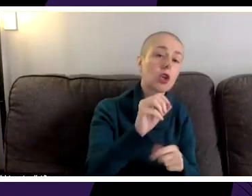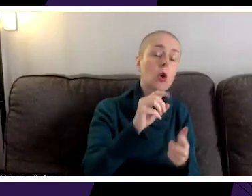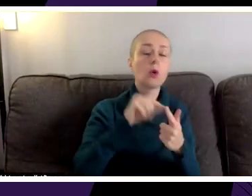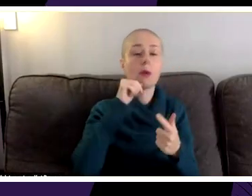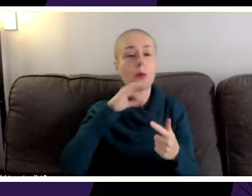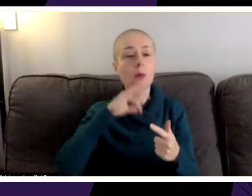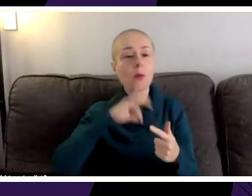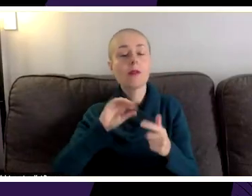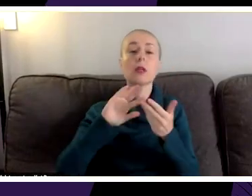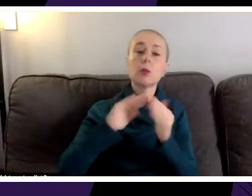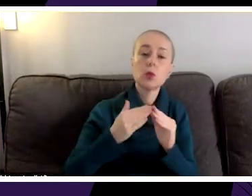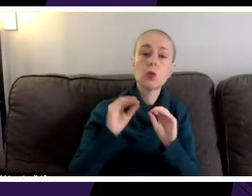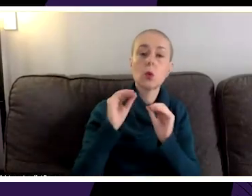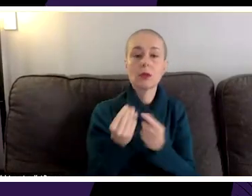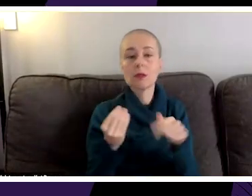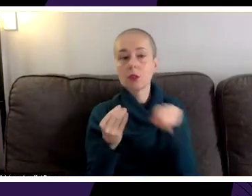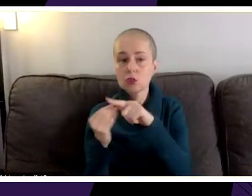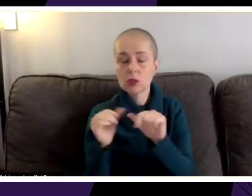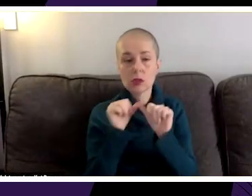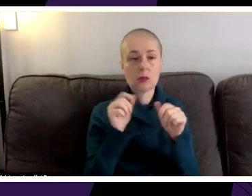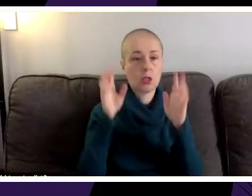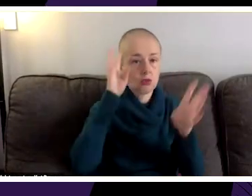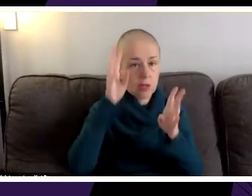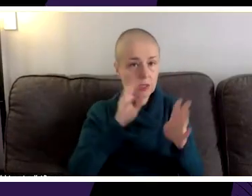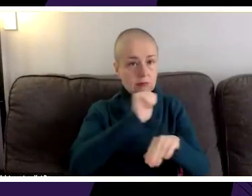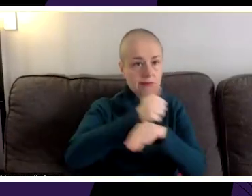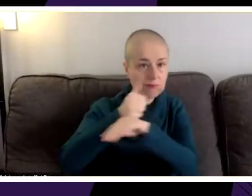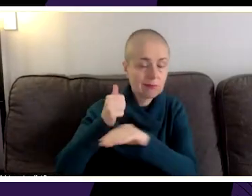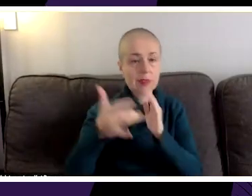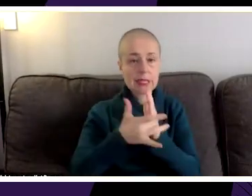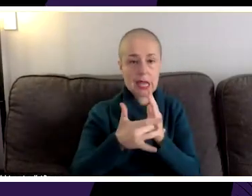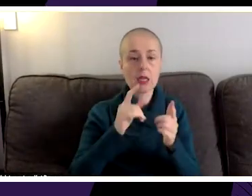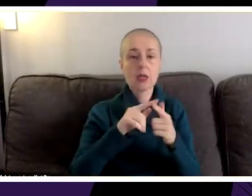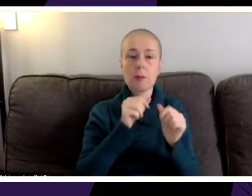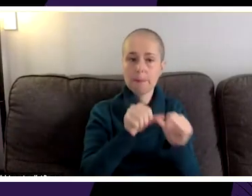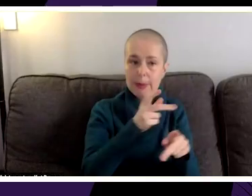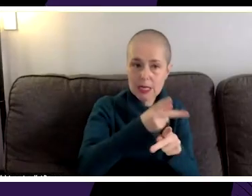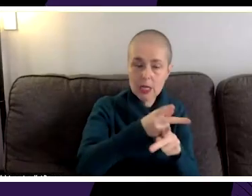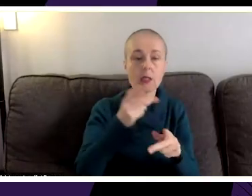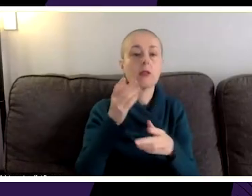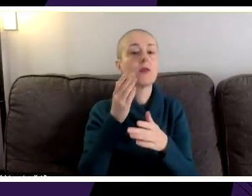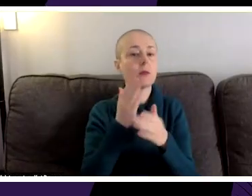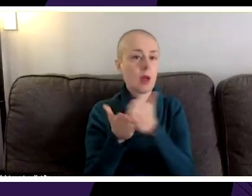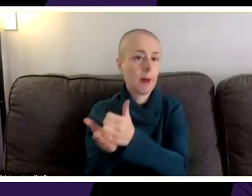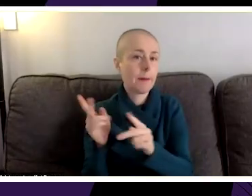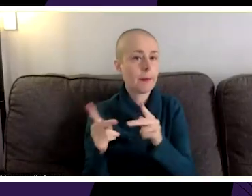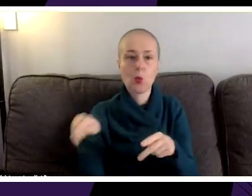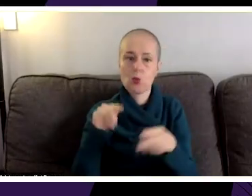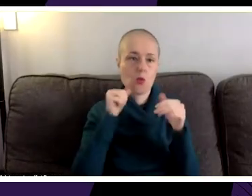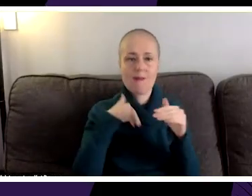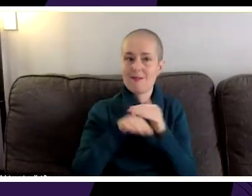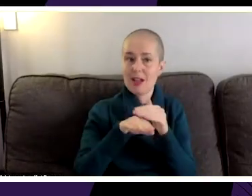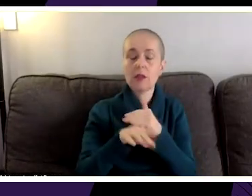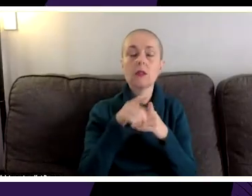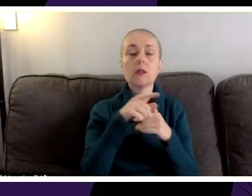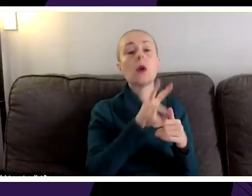organizations, creating and maintaining tech for people who might not otherwise have access to it. His expertise ranges from web platforms and data